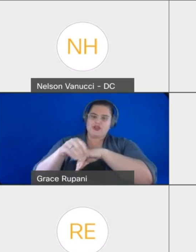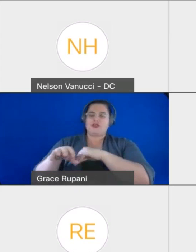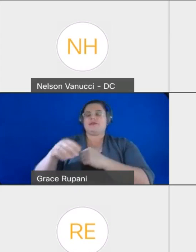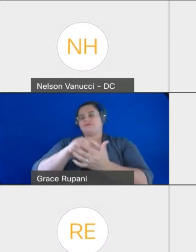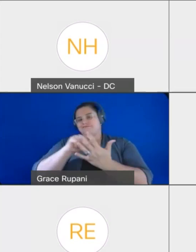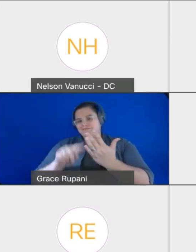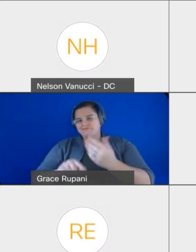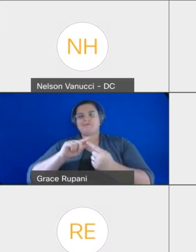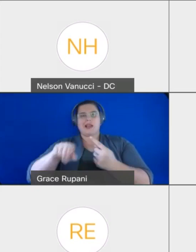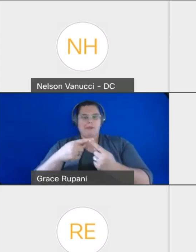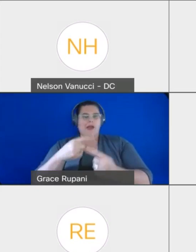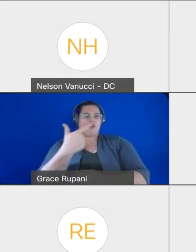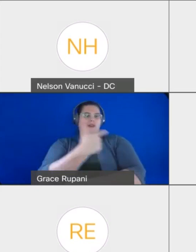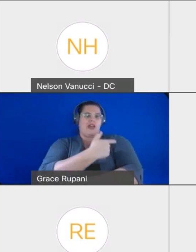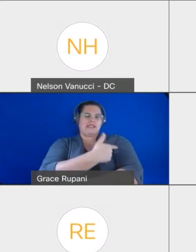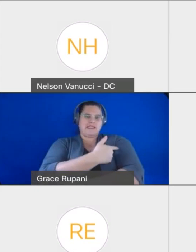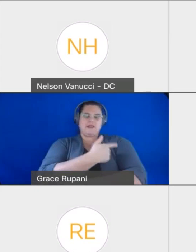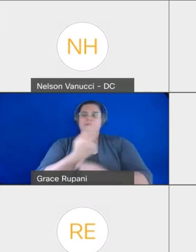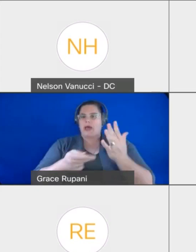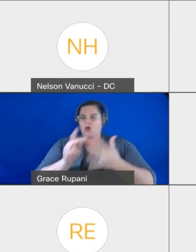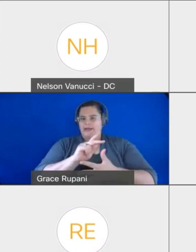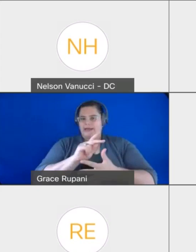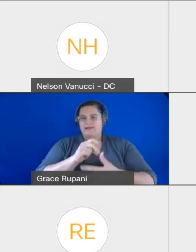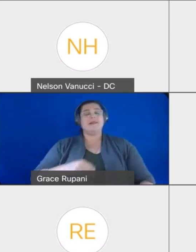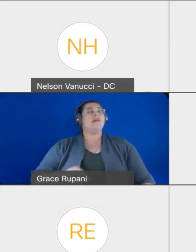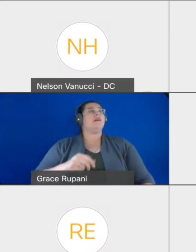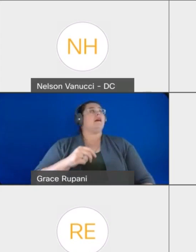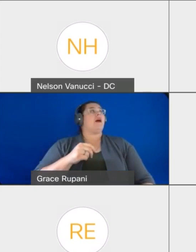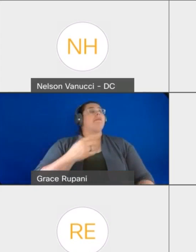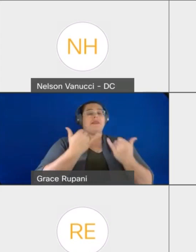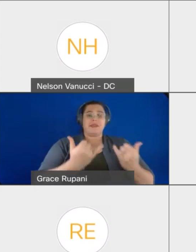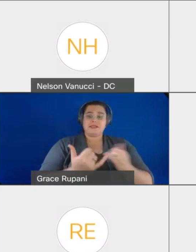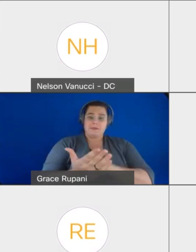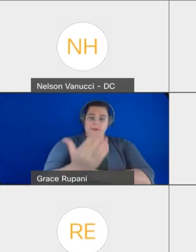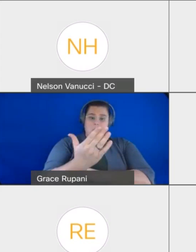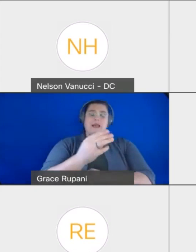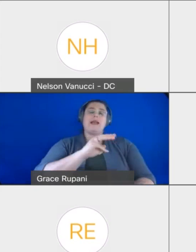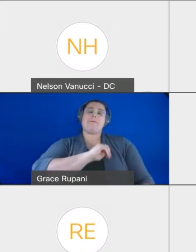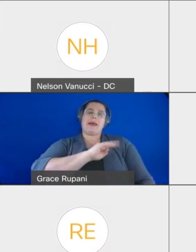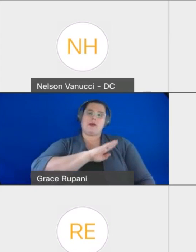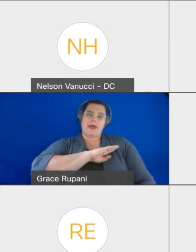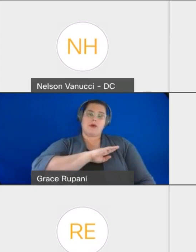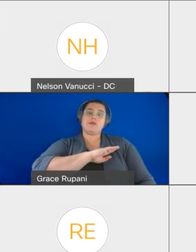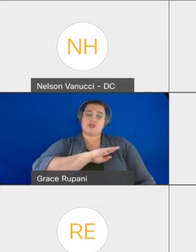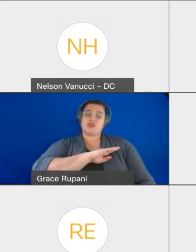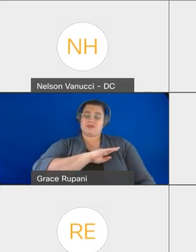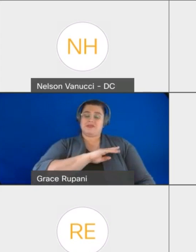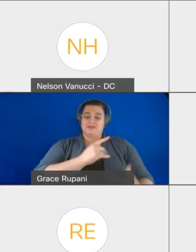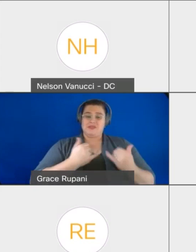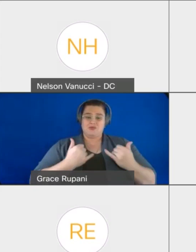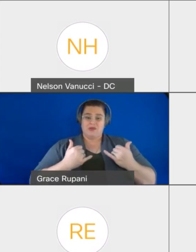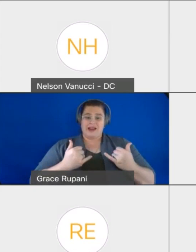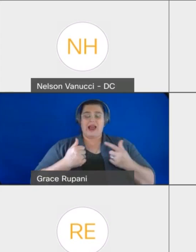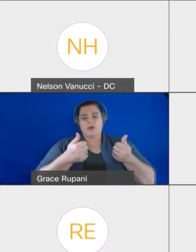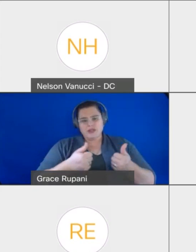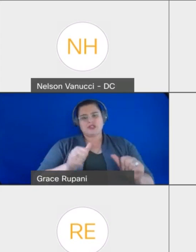vaccine. What I read this morning, Mayor Bowser is trying to work